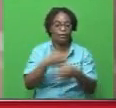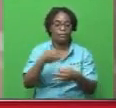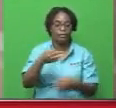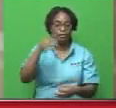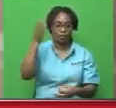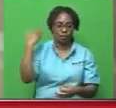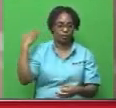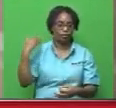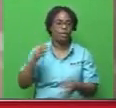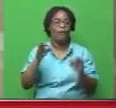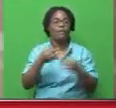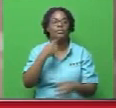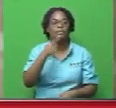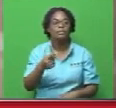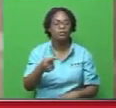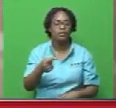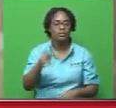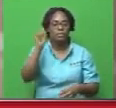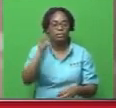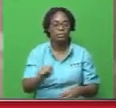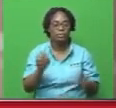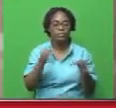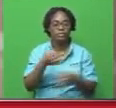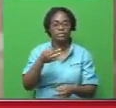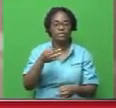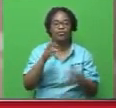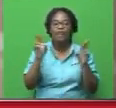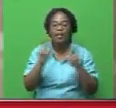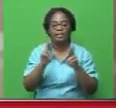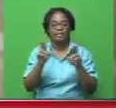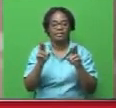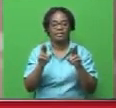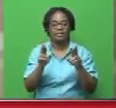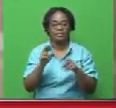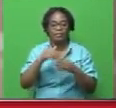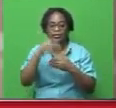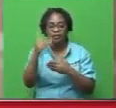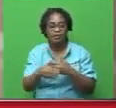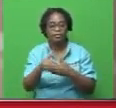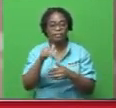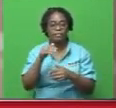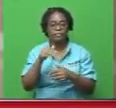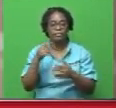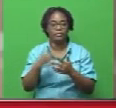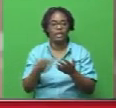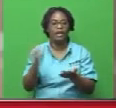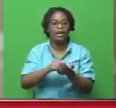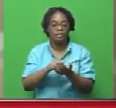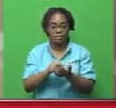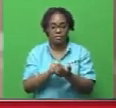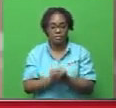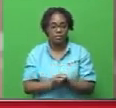month, not even September last year. We're talking about September 2020. Again, those offices